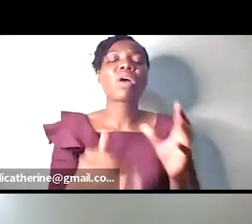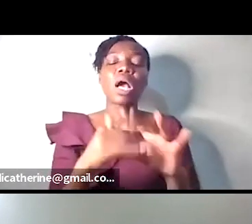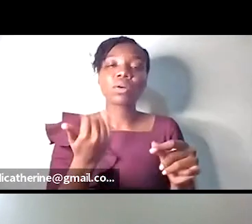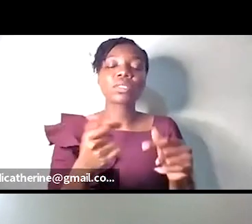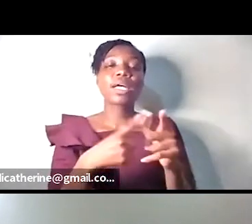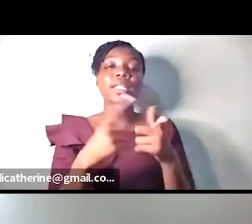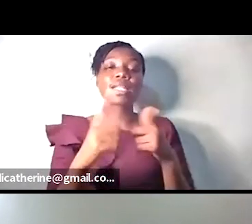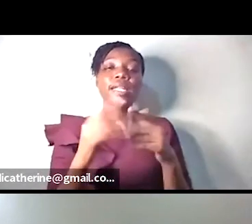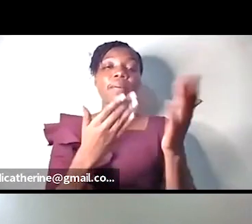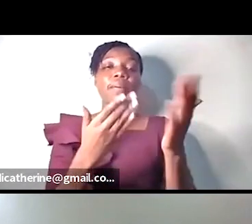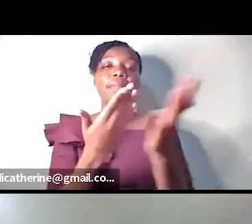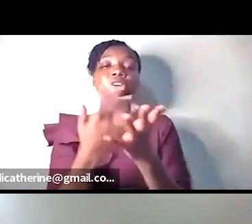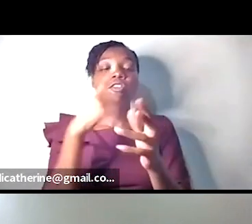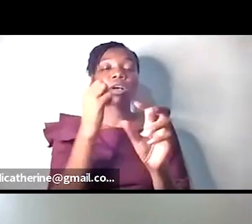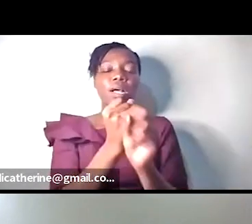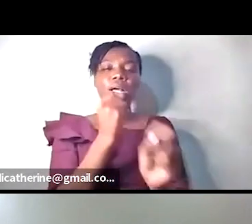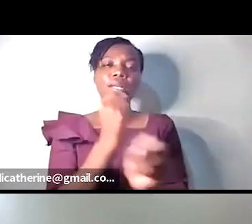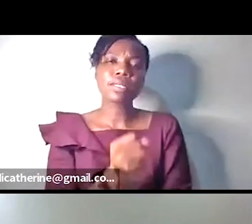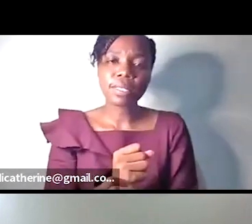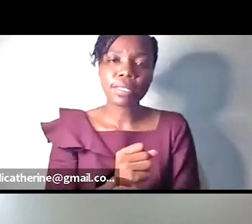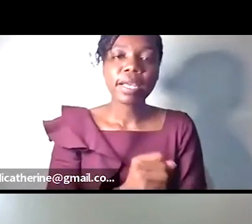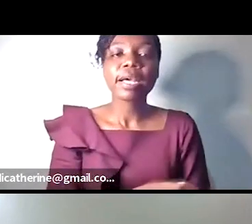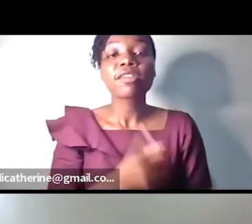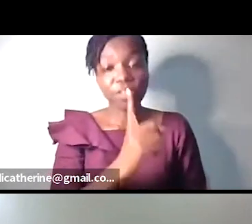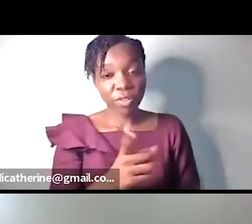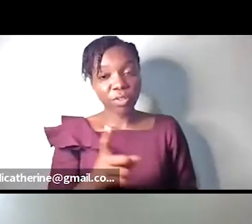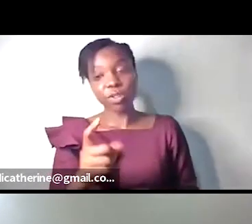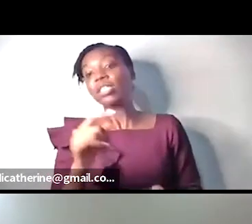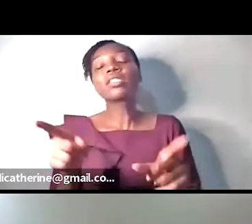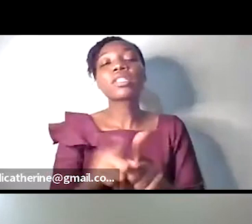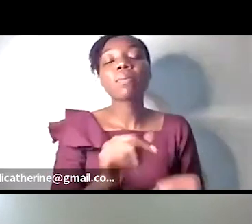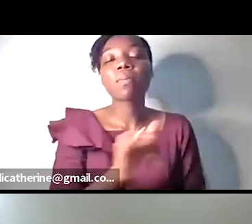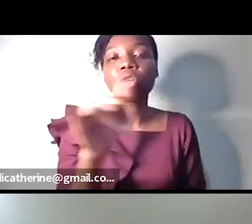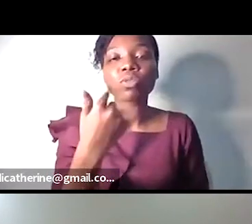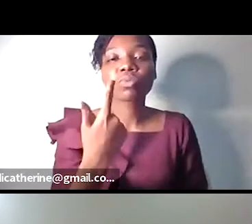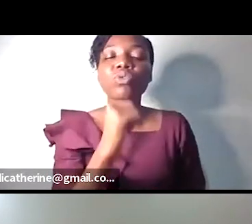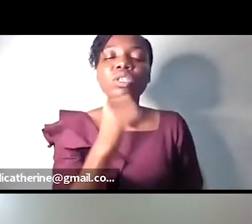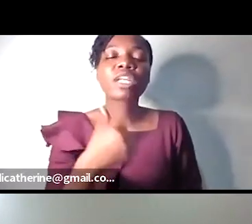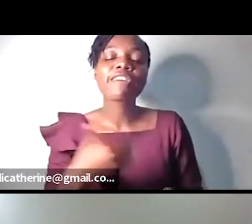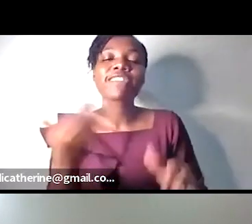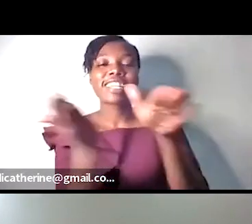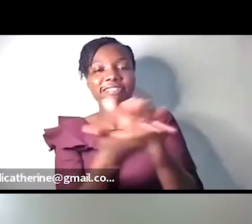then men are going to apply. And even those ones who do not have the credentials that I do have